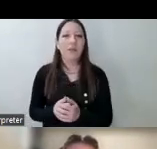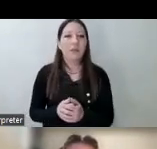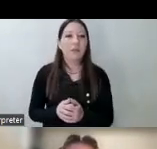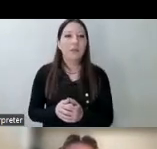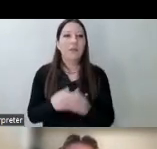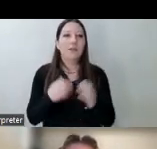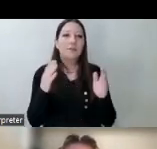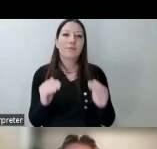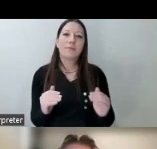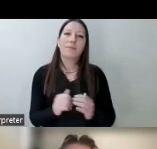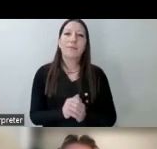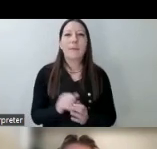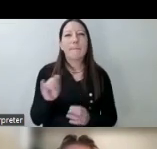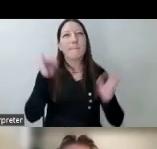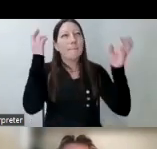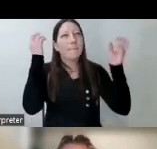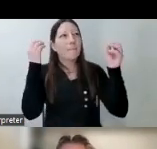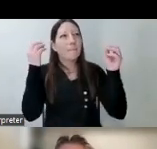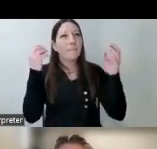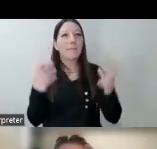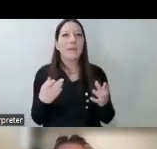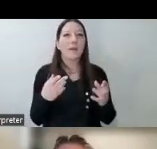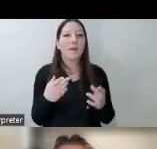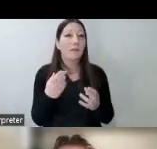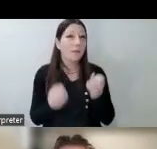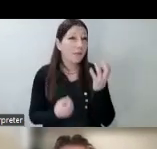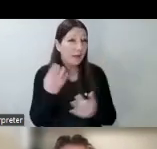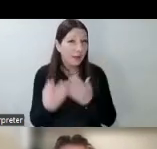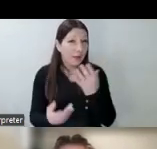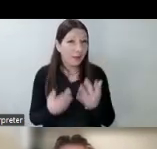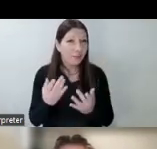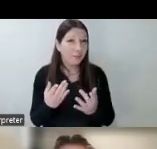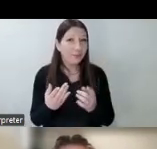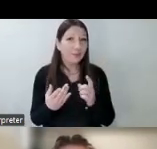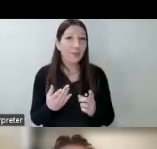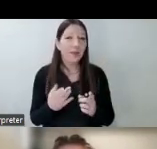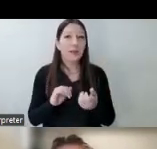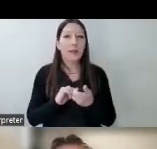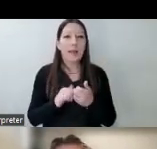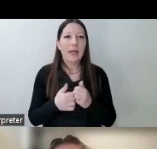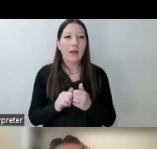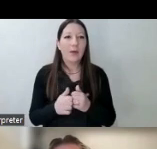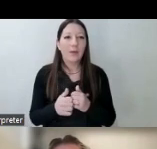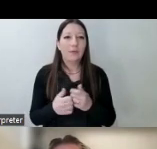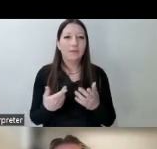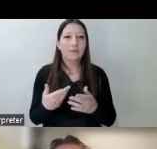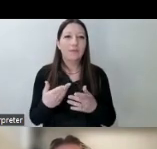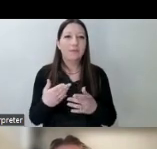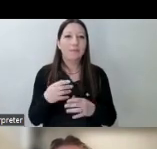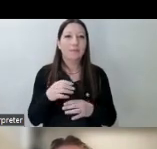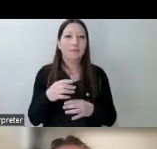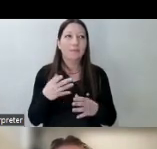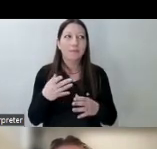that are not only related to the impacts of fire or that can contribute to more widespread fire activity, but that speak to how the